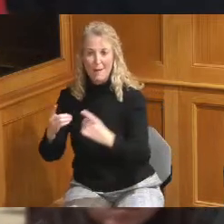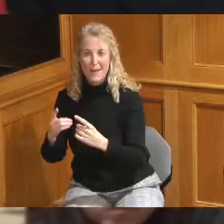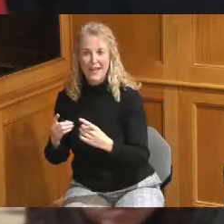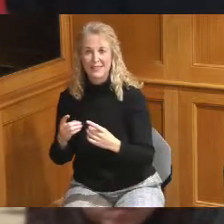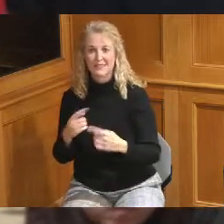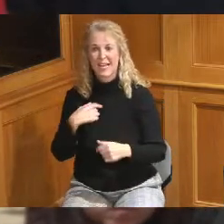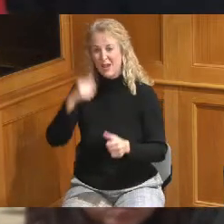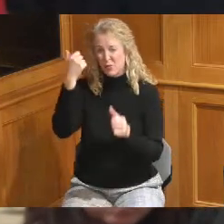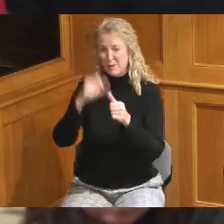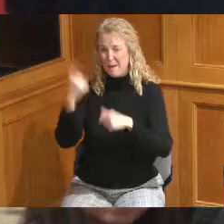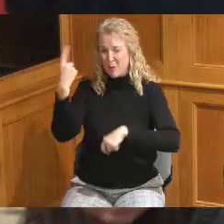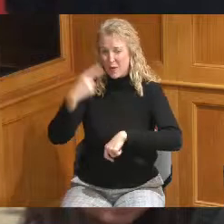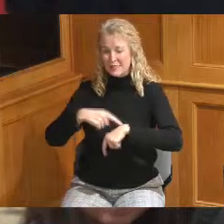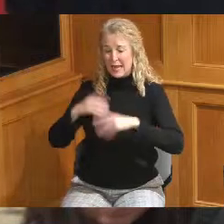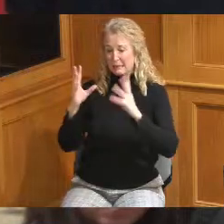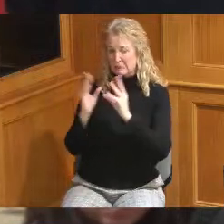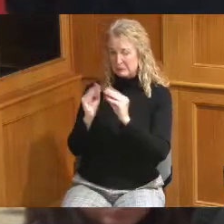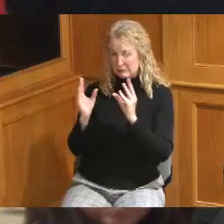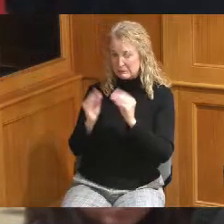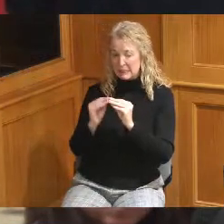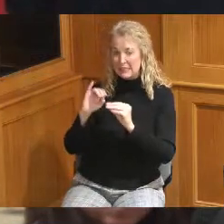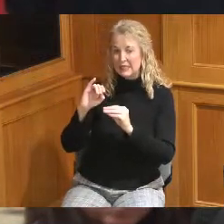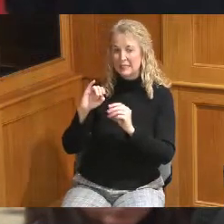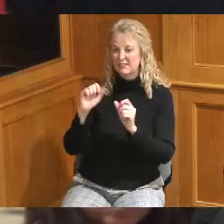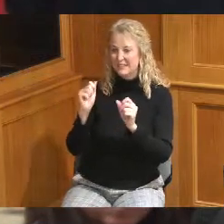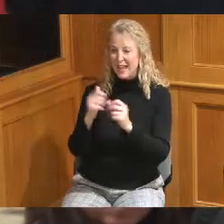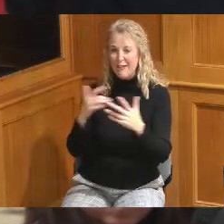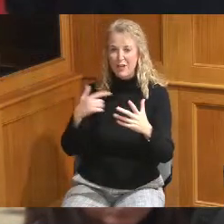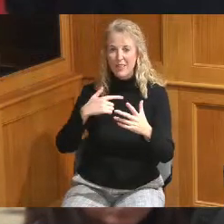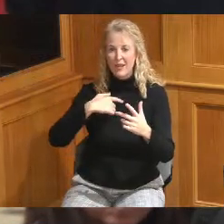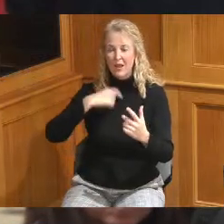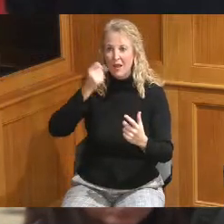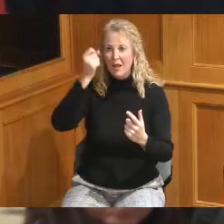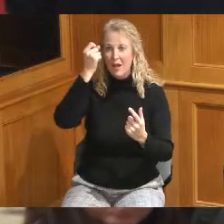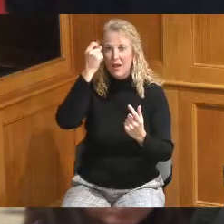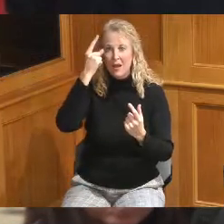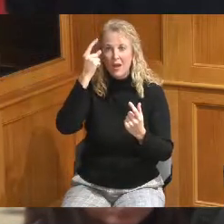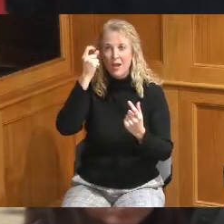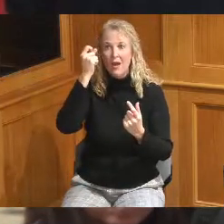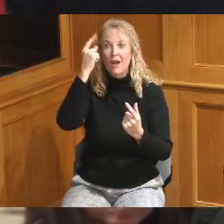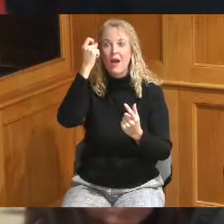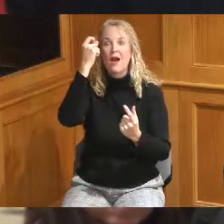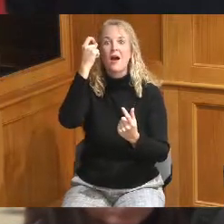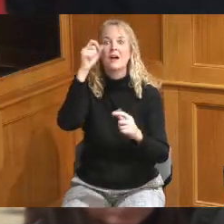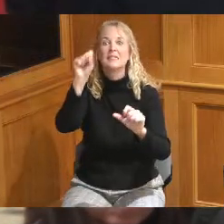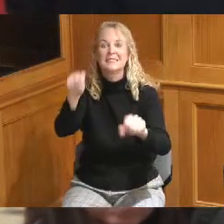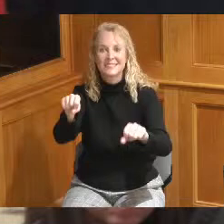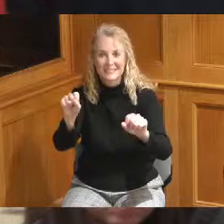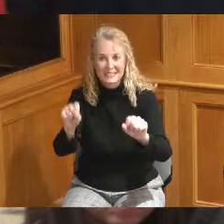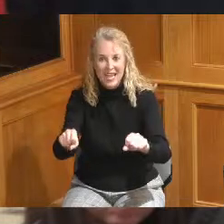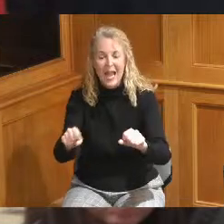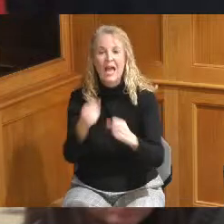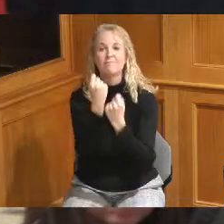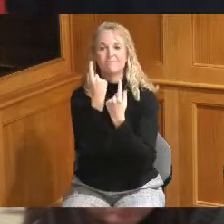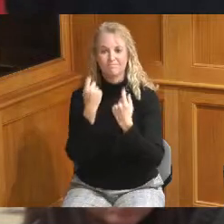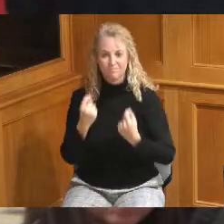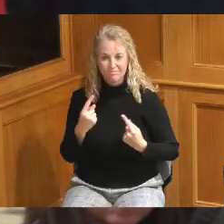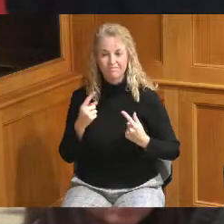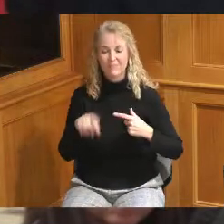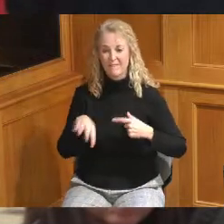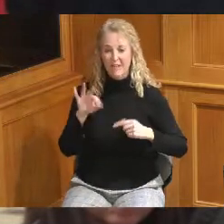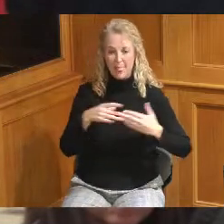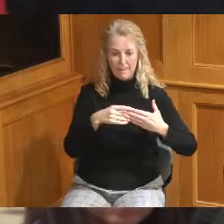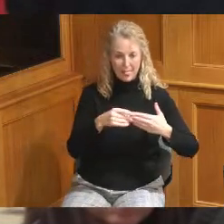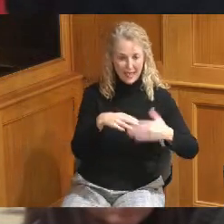directors meeting, Jeff, that, everything started clicking in my mind. Once I, got the molds for the seats, and then I had to find the plastic